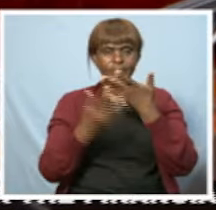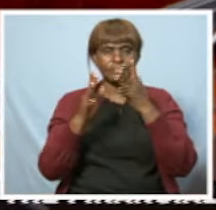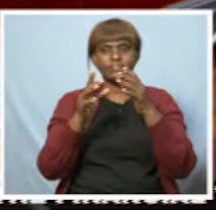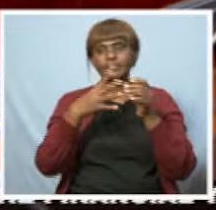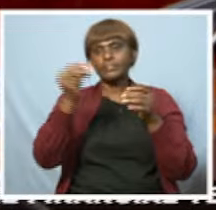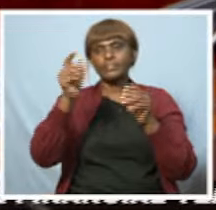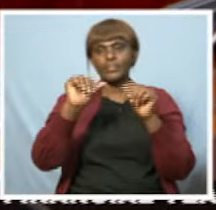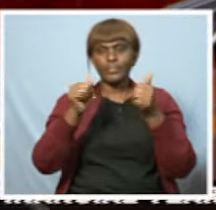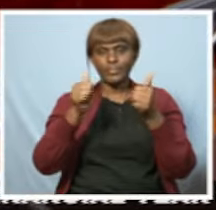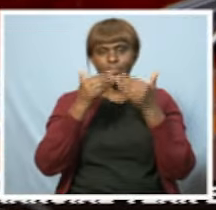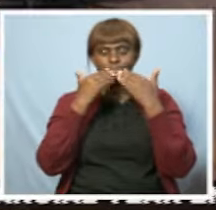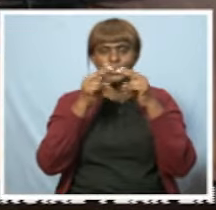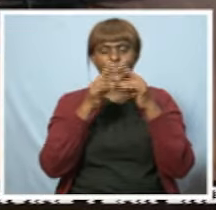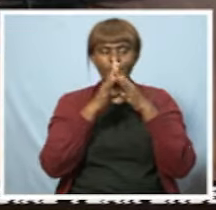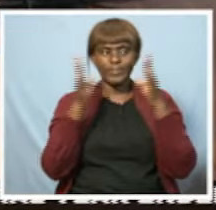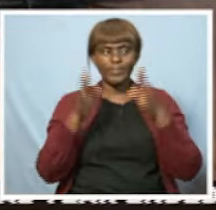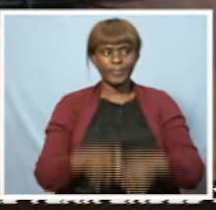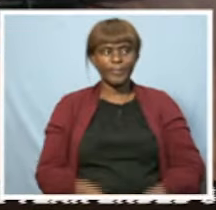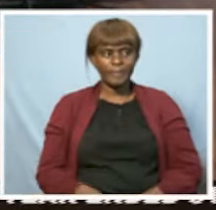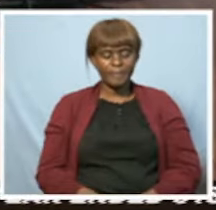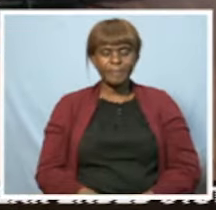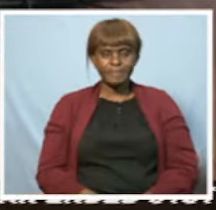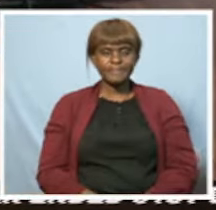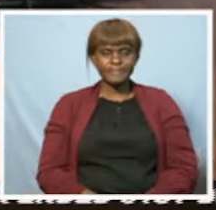Go well. Thank you so much.